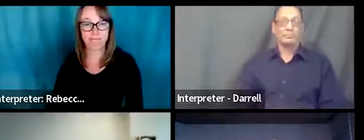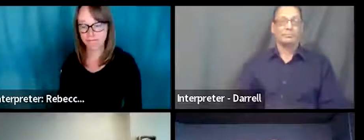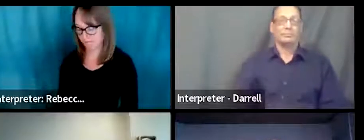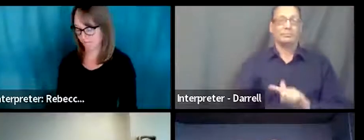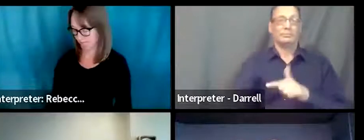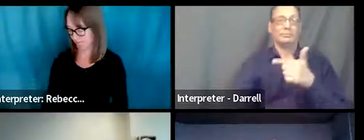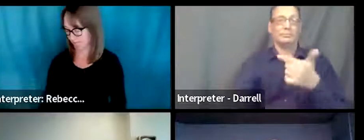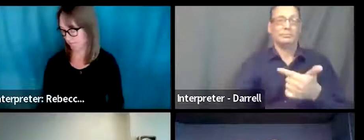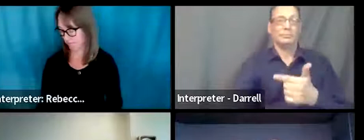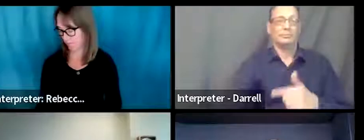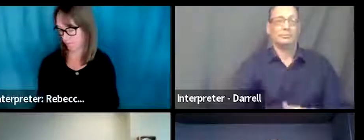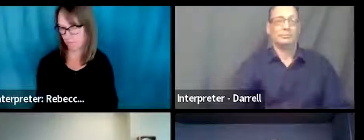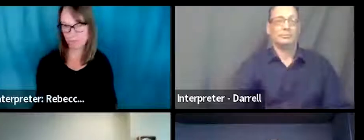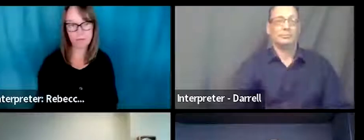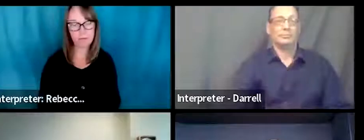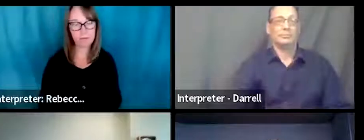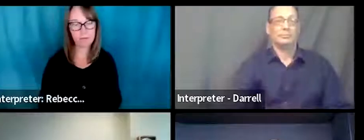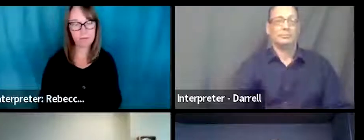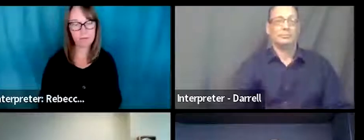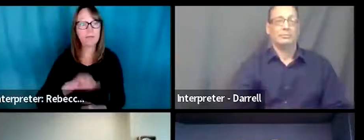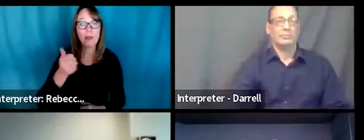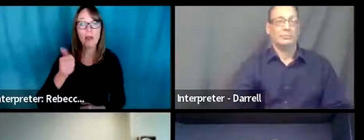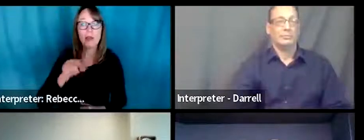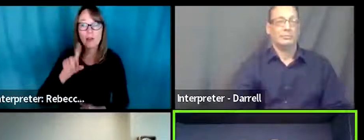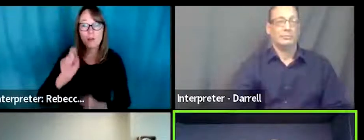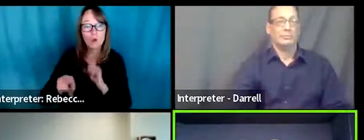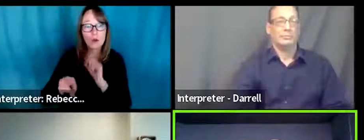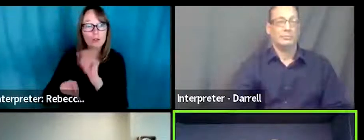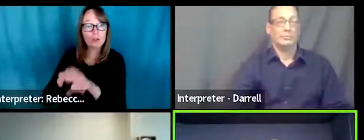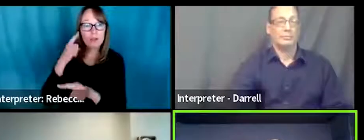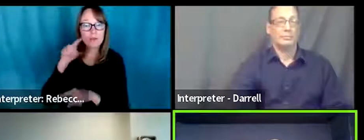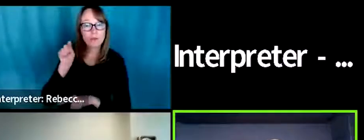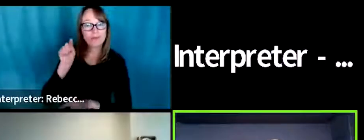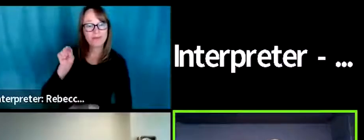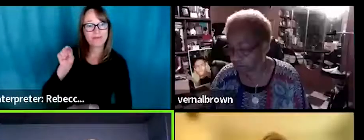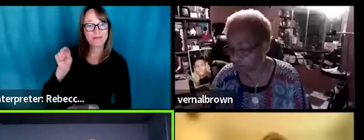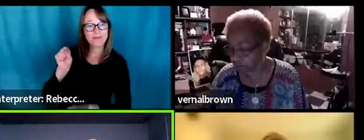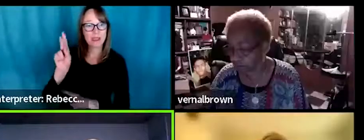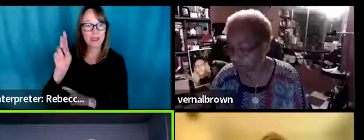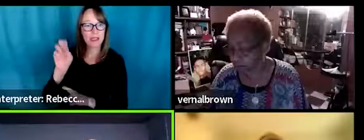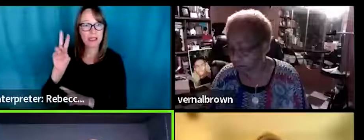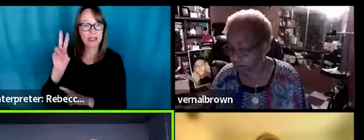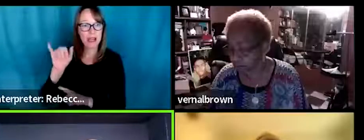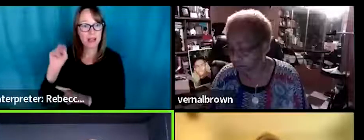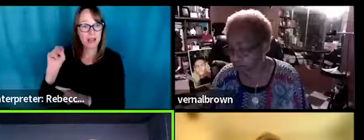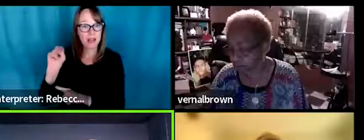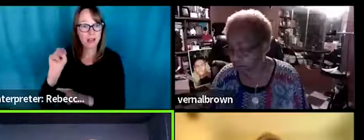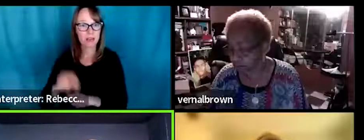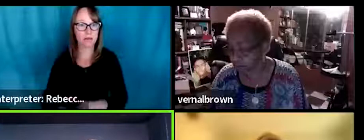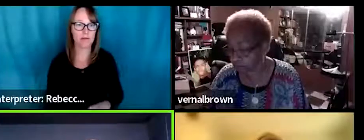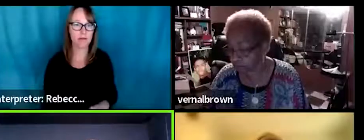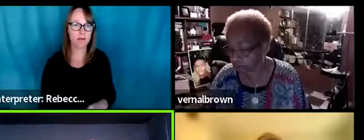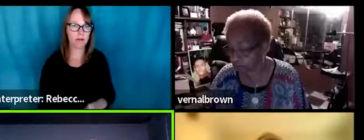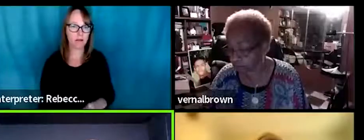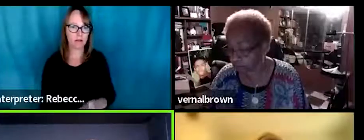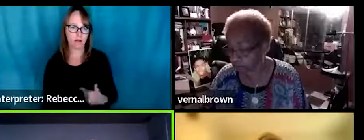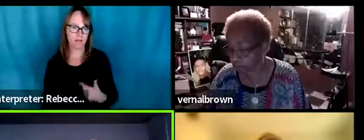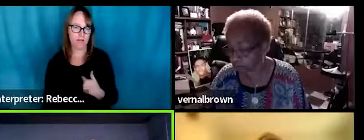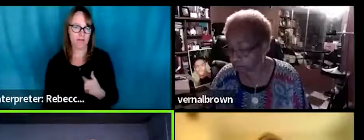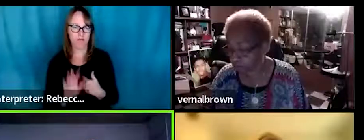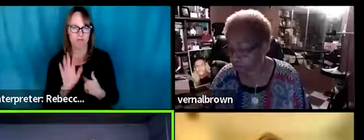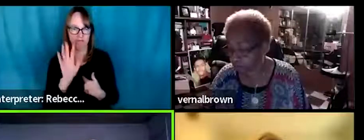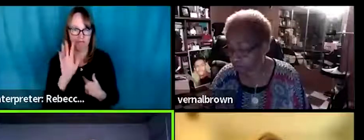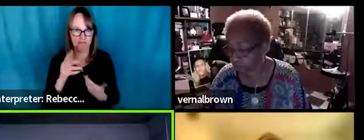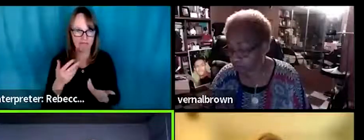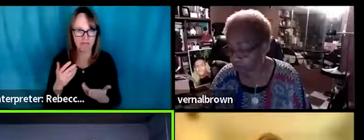Are there any questions for Kevin? Kevin, just for clarification, this is has nothing to do with the secondary